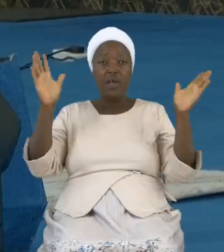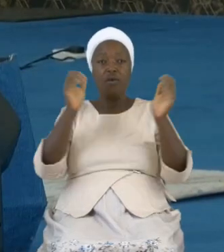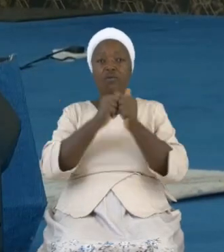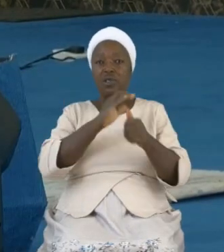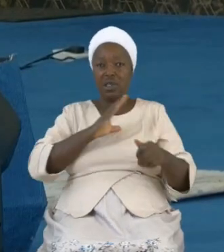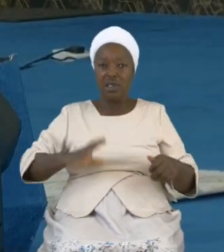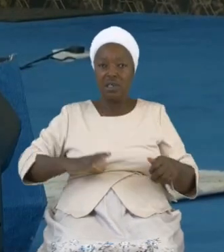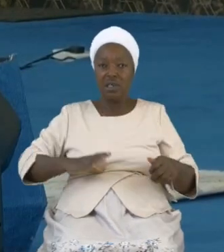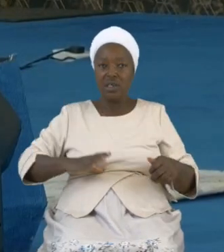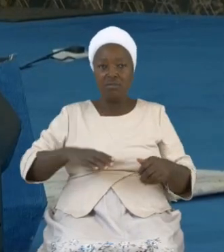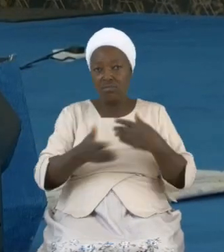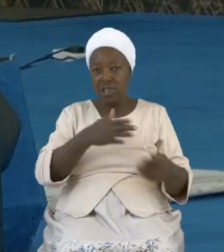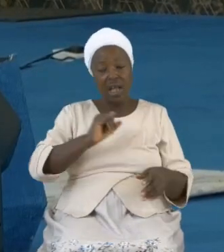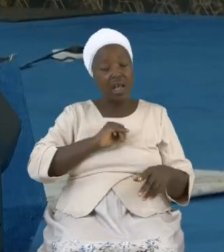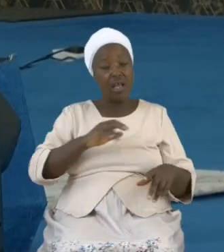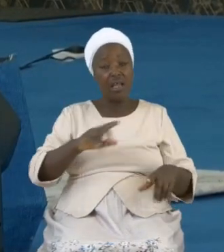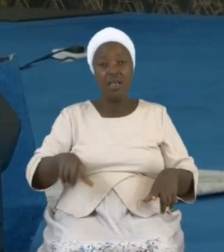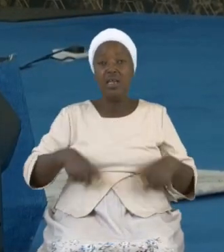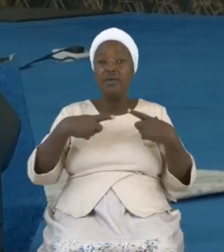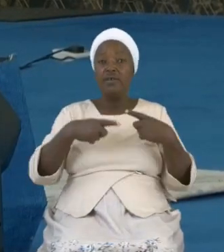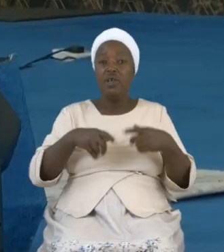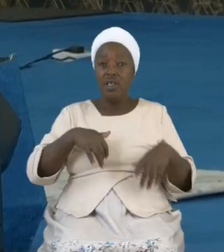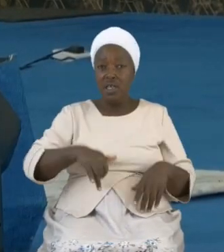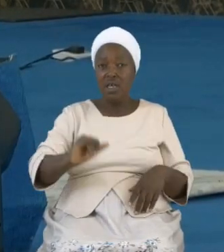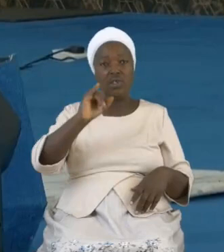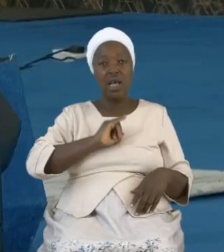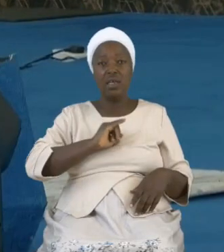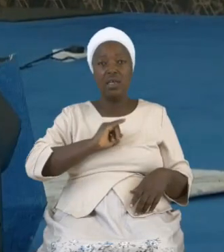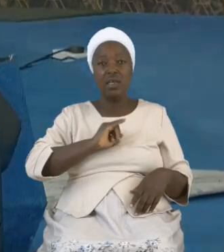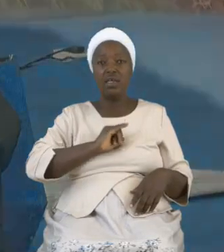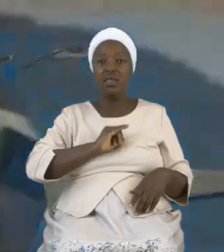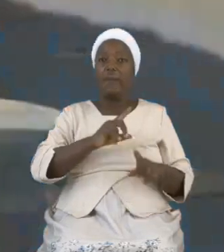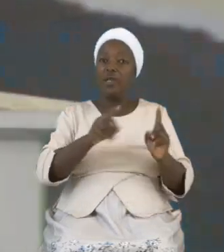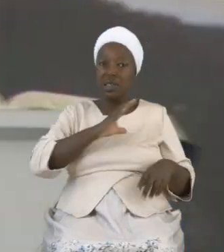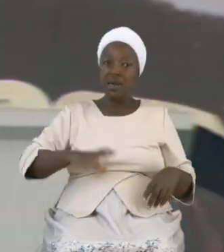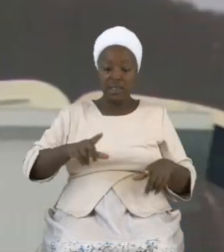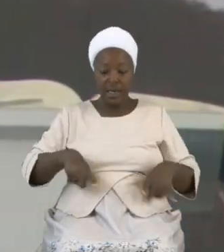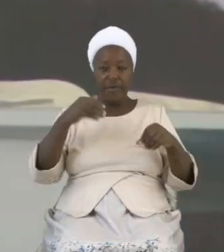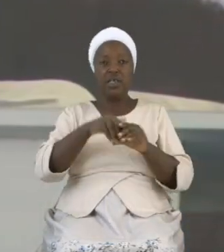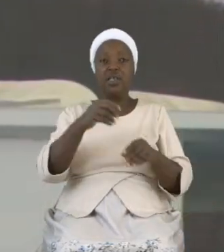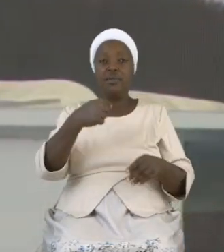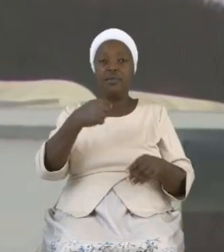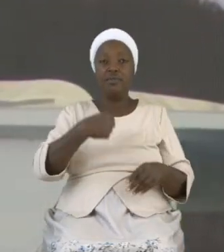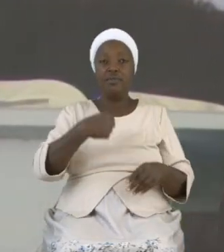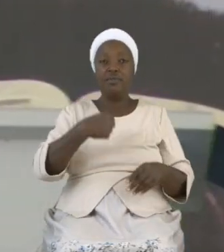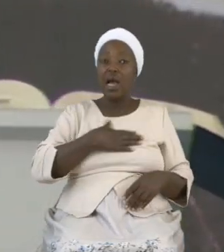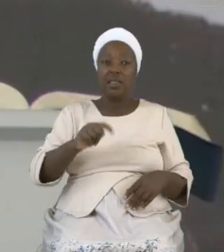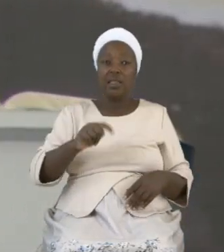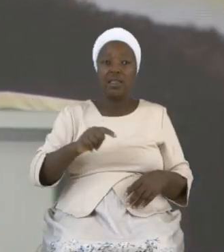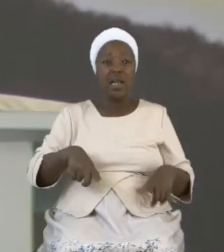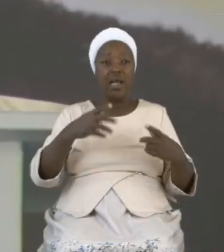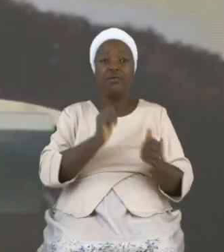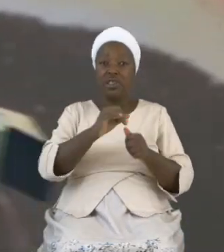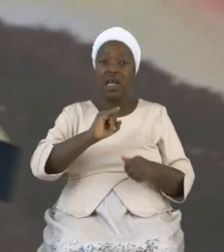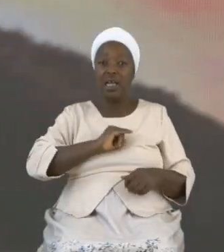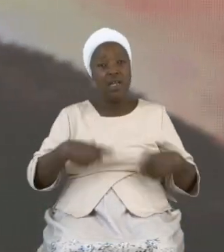I, but Christ liveth in me. And the life which I now live in the flesh, I live